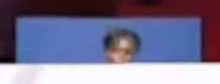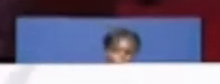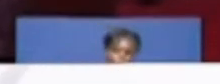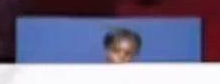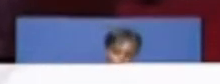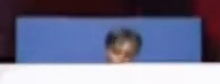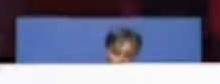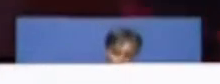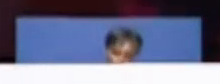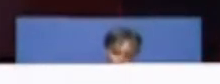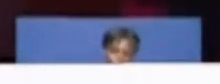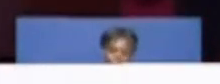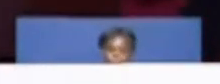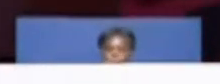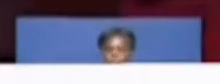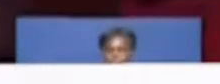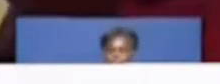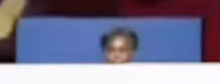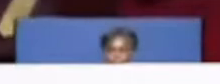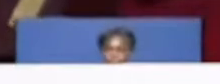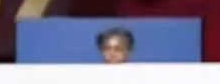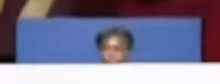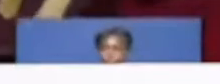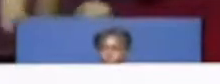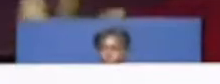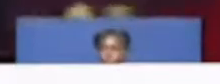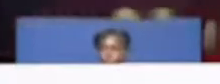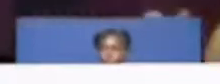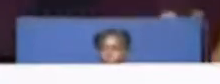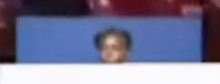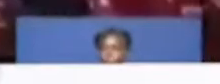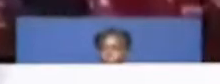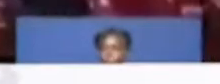leave the chamber. I thank you.